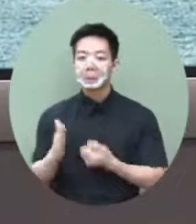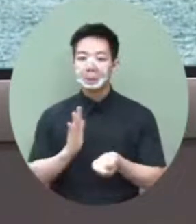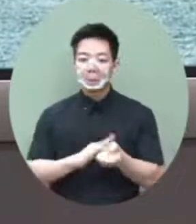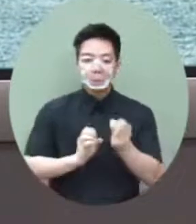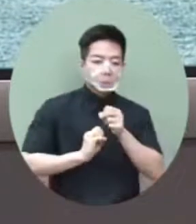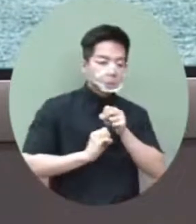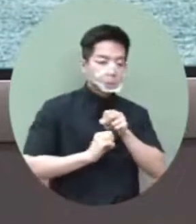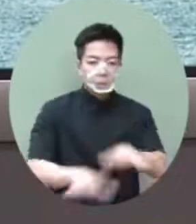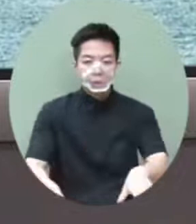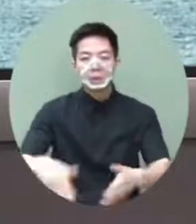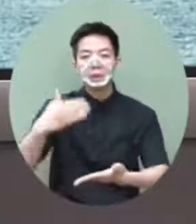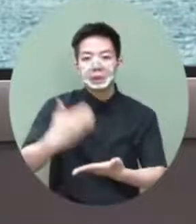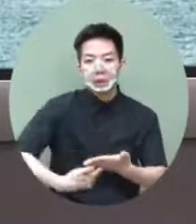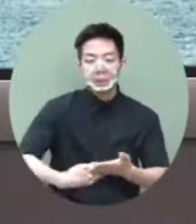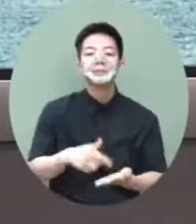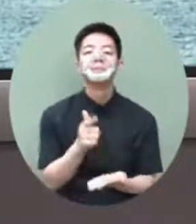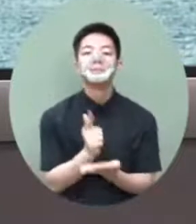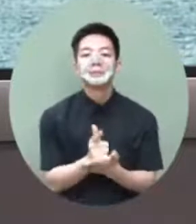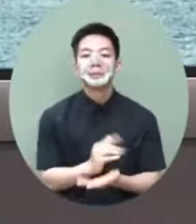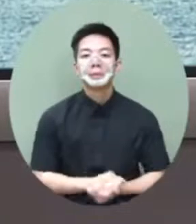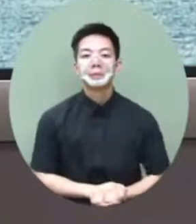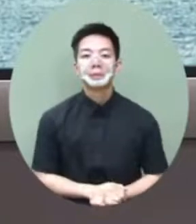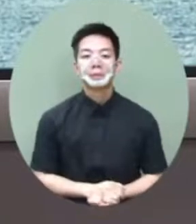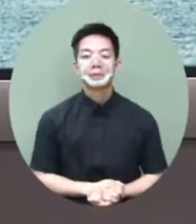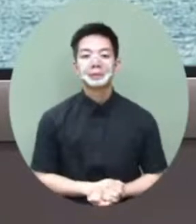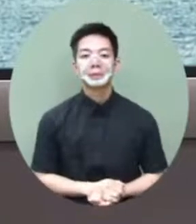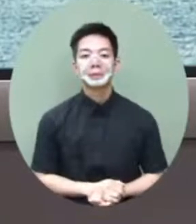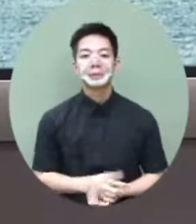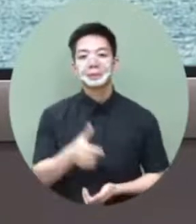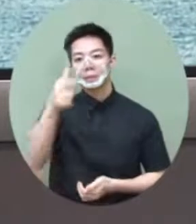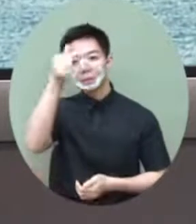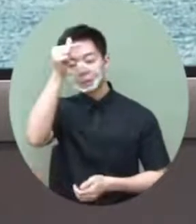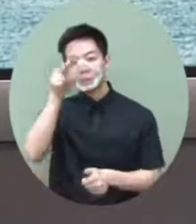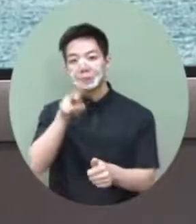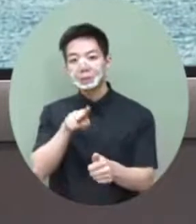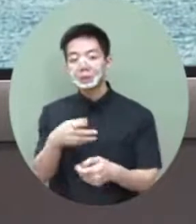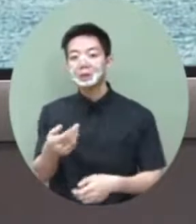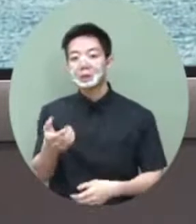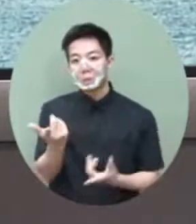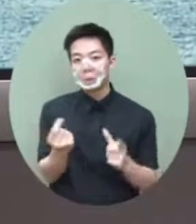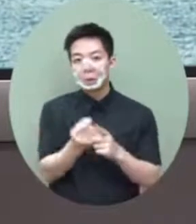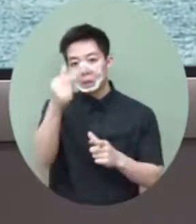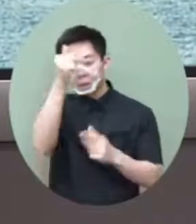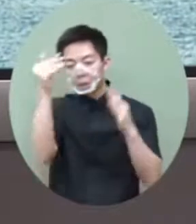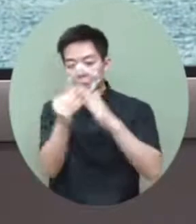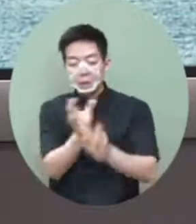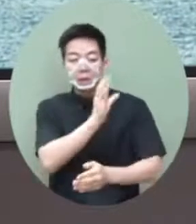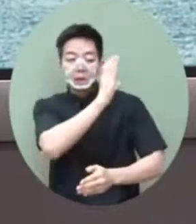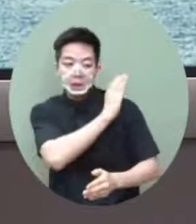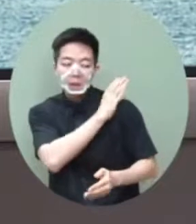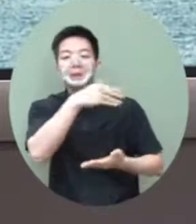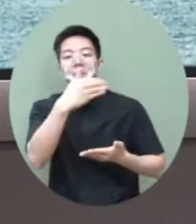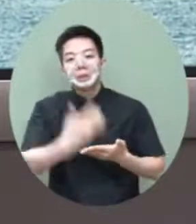are for COVID patients without symptoms or with a mild